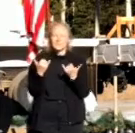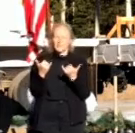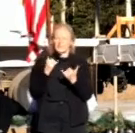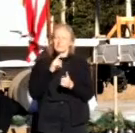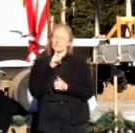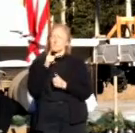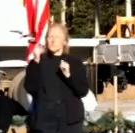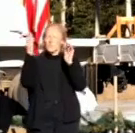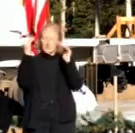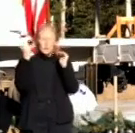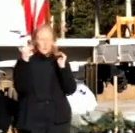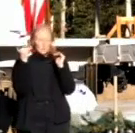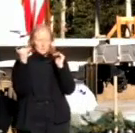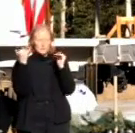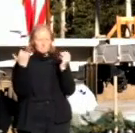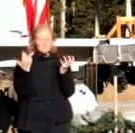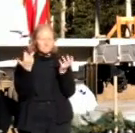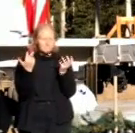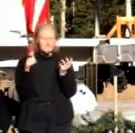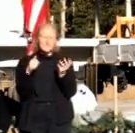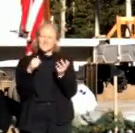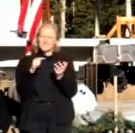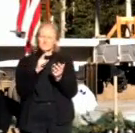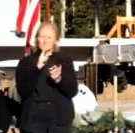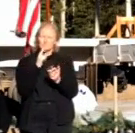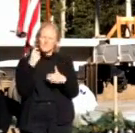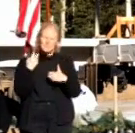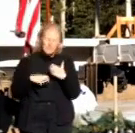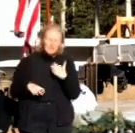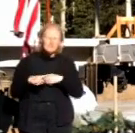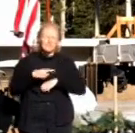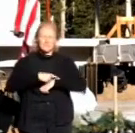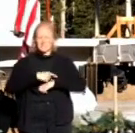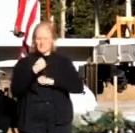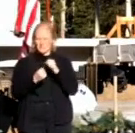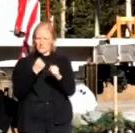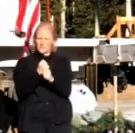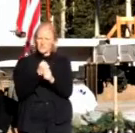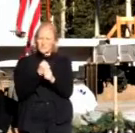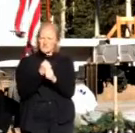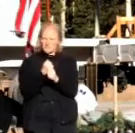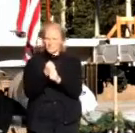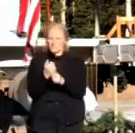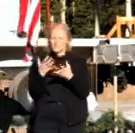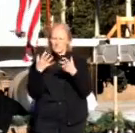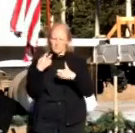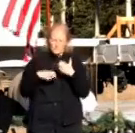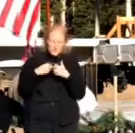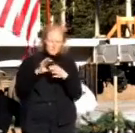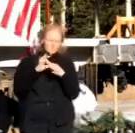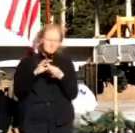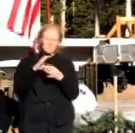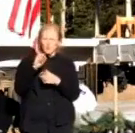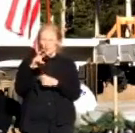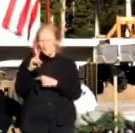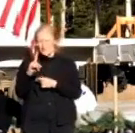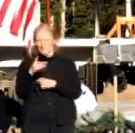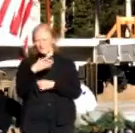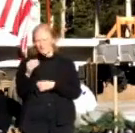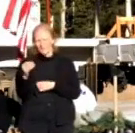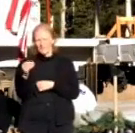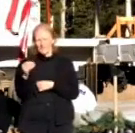hope this is such a difficult time of year for us with all of the issues around COVID-19, and